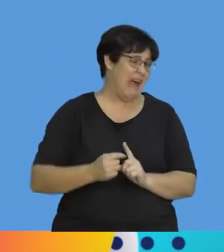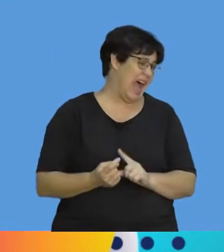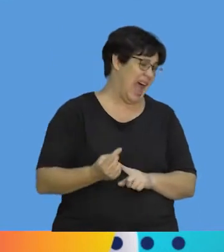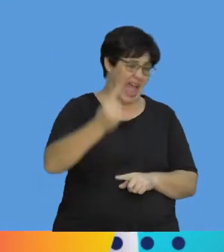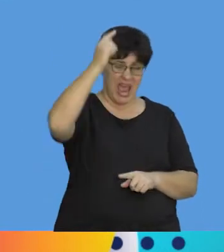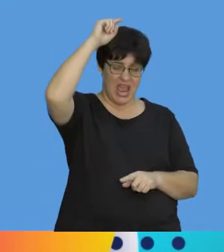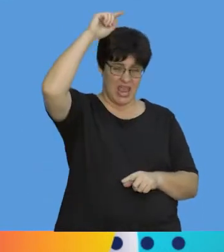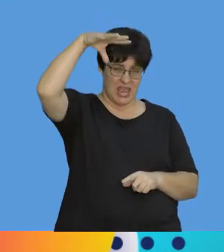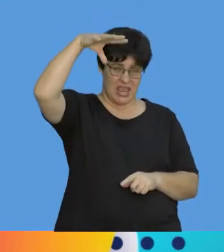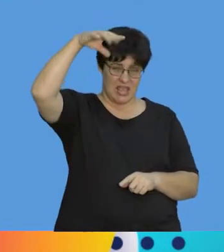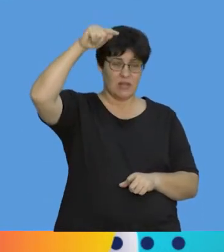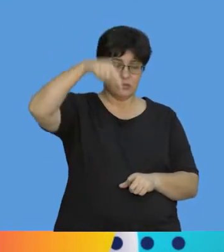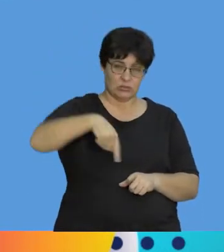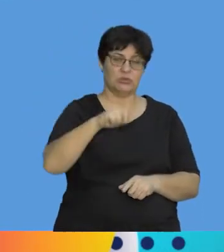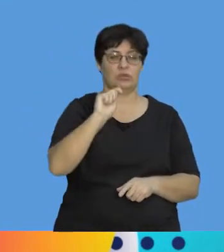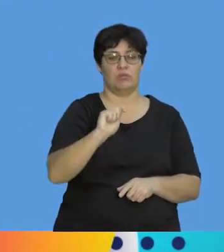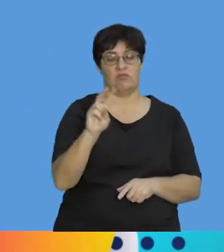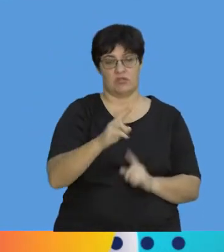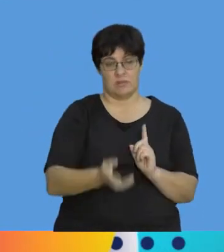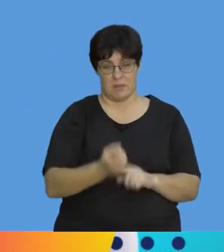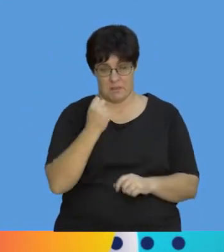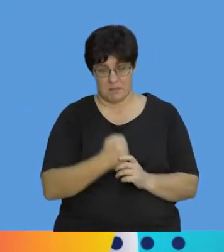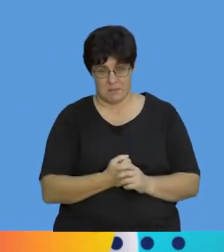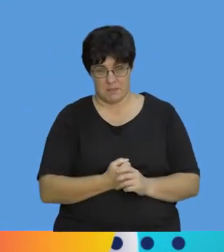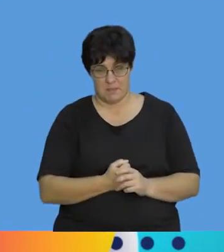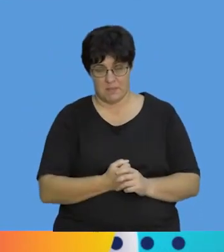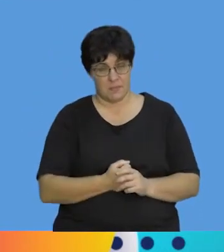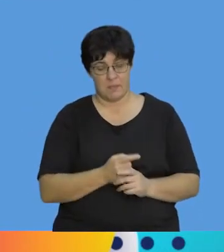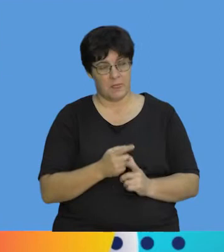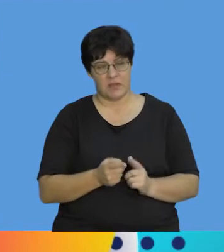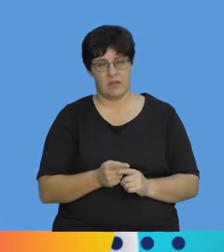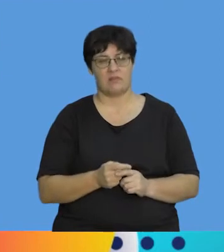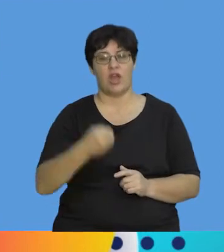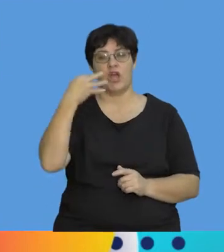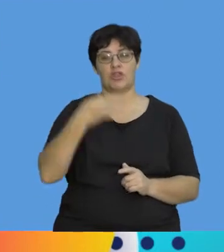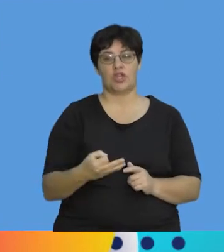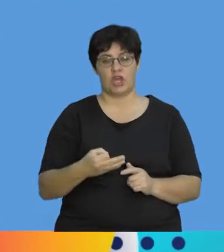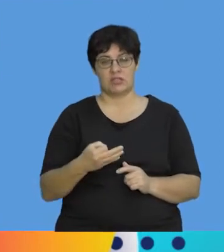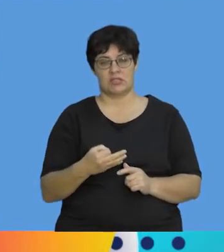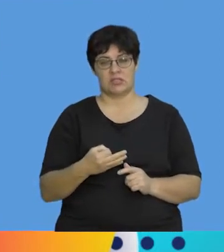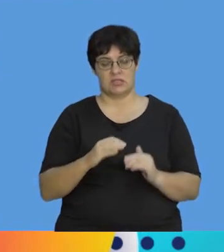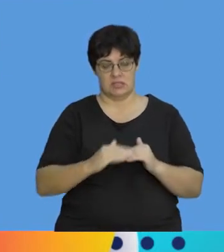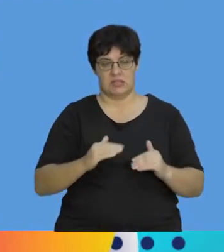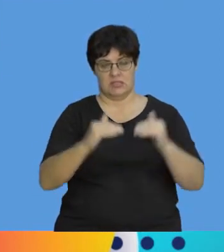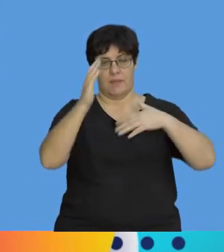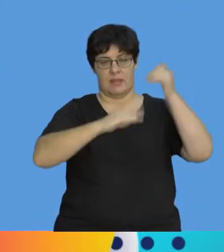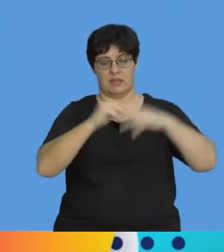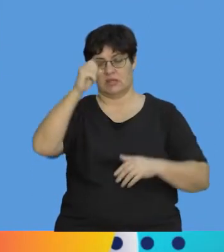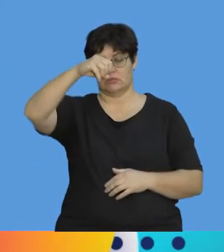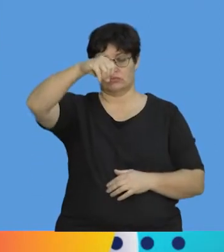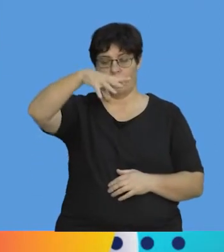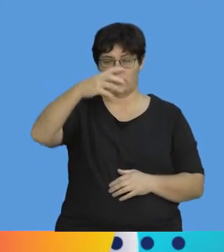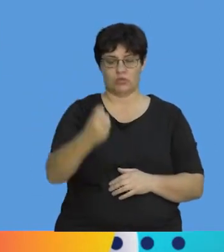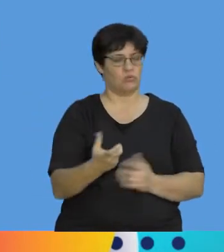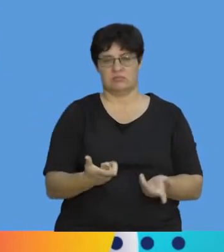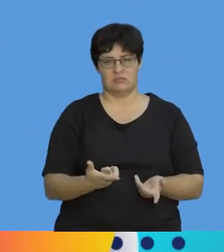fairly high to reach terminal velocity. So you're not going to reach it if you go to the third floor of a building and